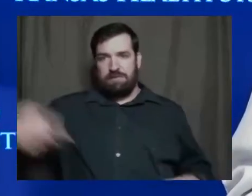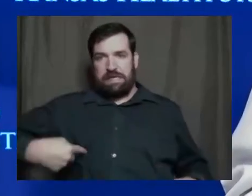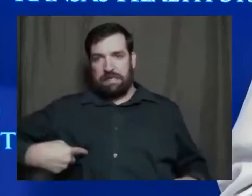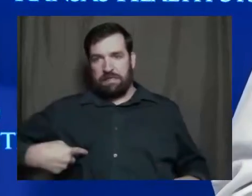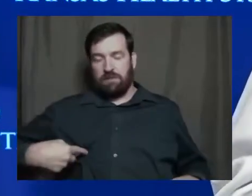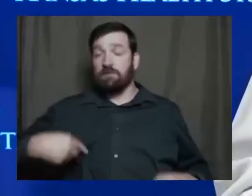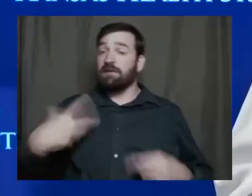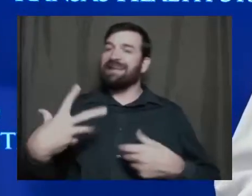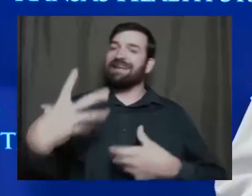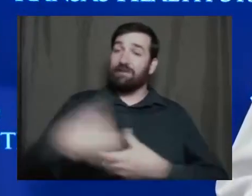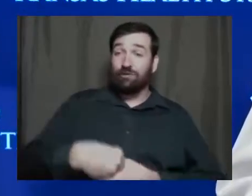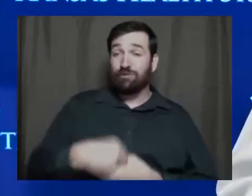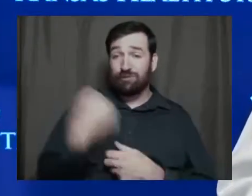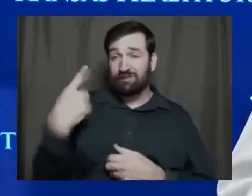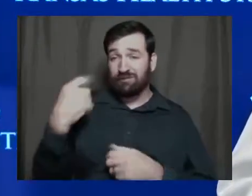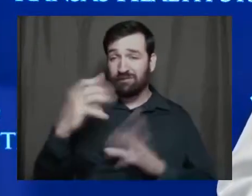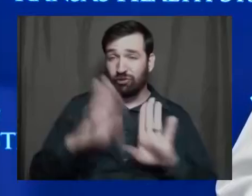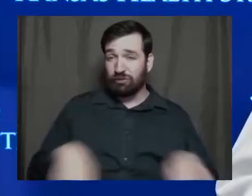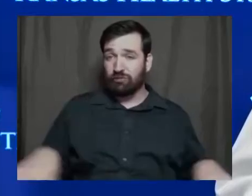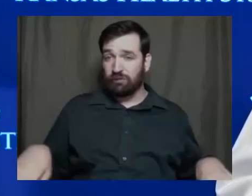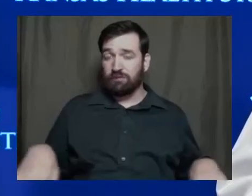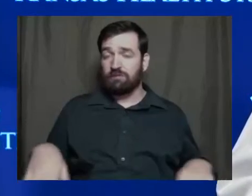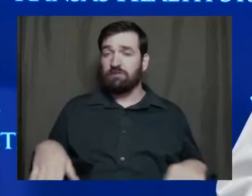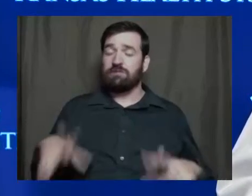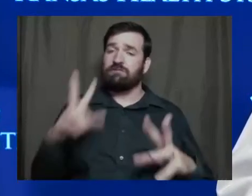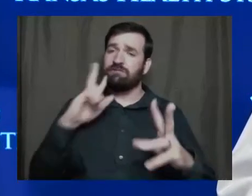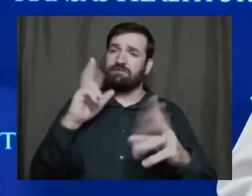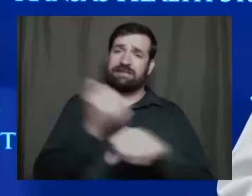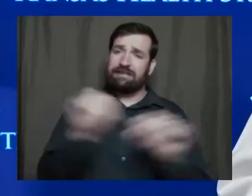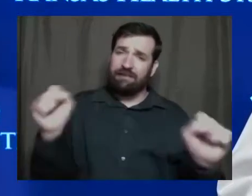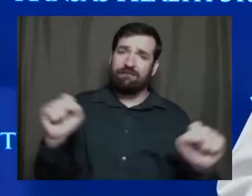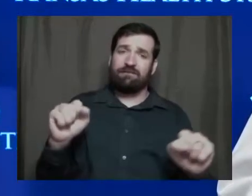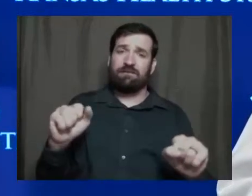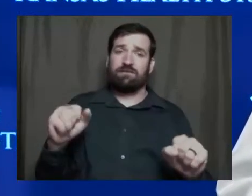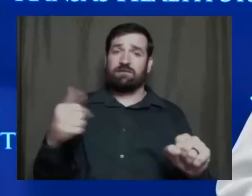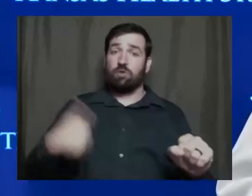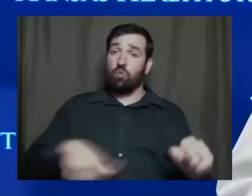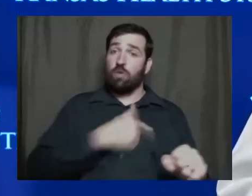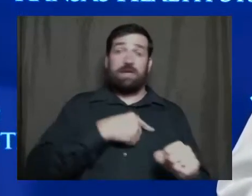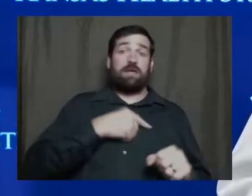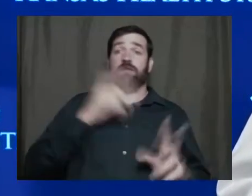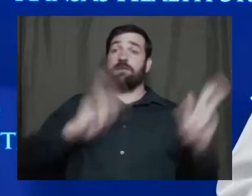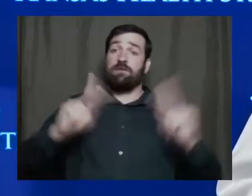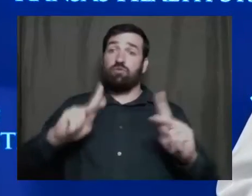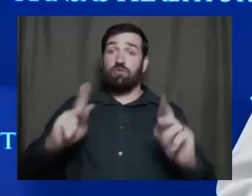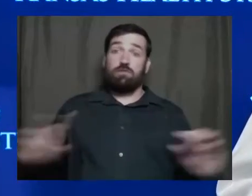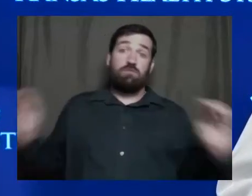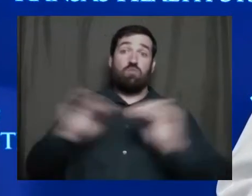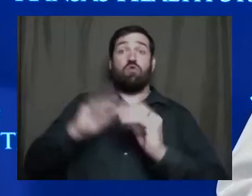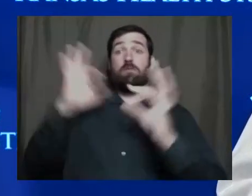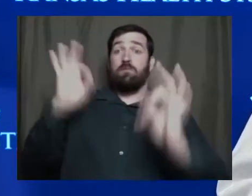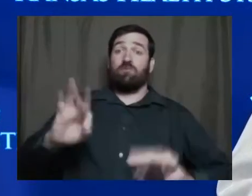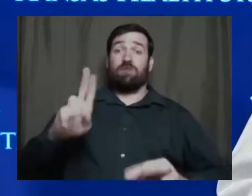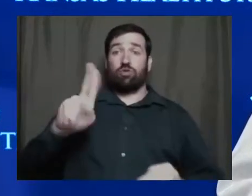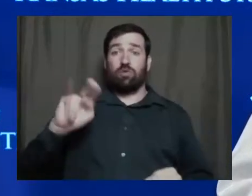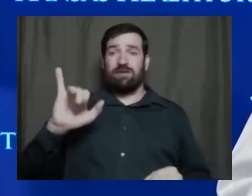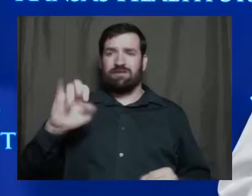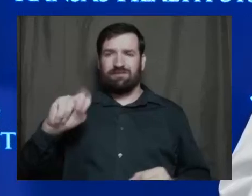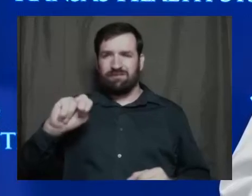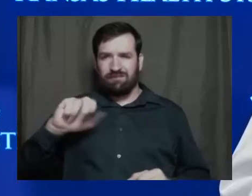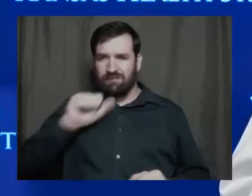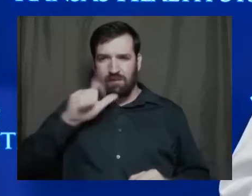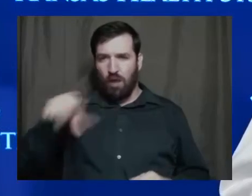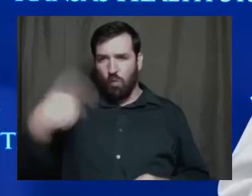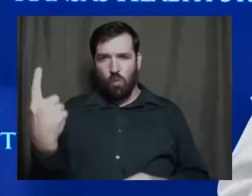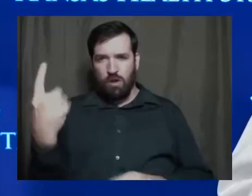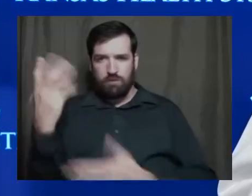let's all be safe. And remember that when it said we the people, in order to form a more perfect union, they weren't talking about just one part of our society. They mean